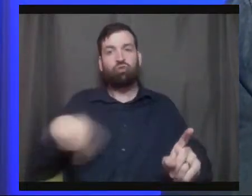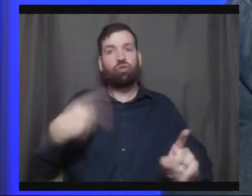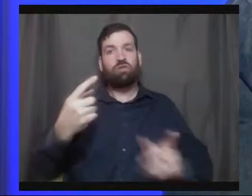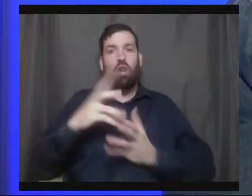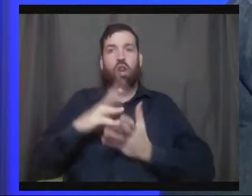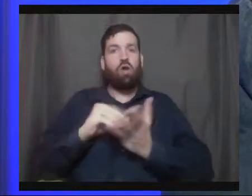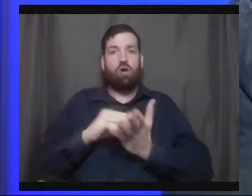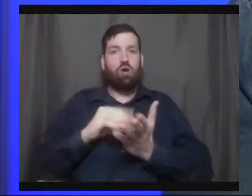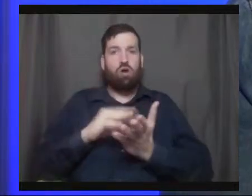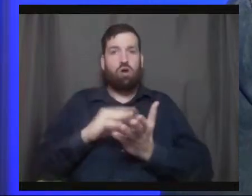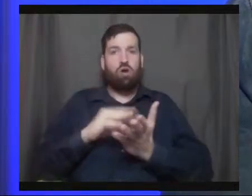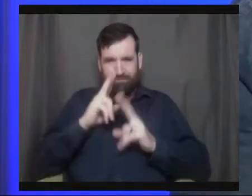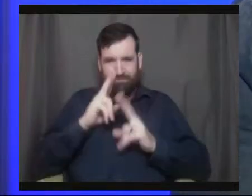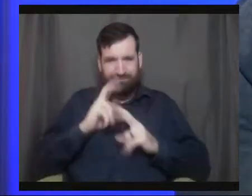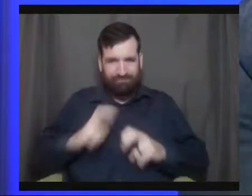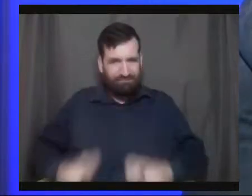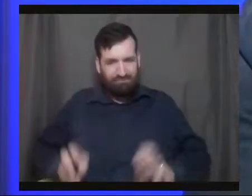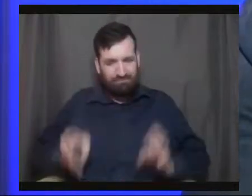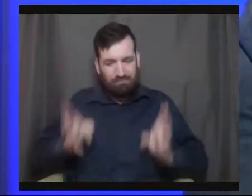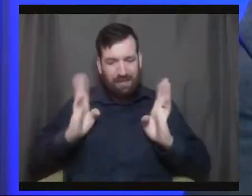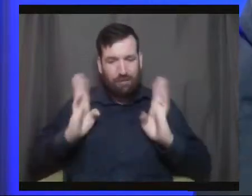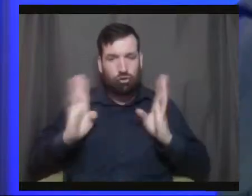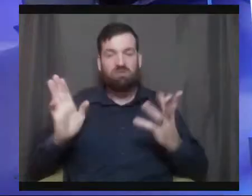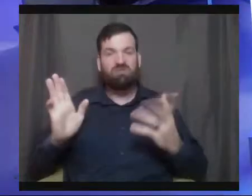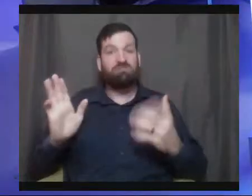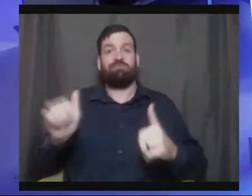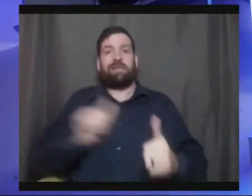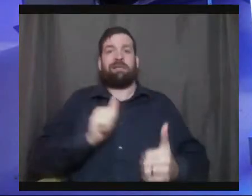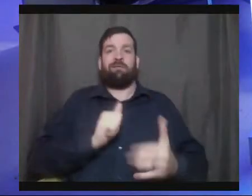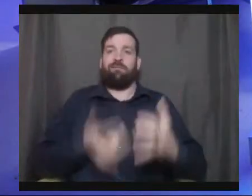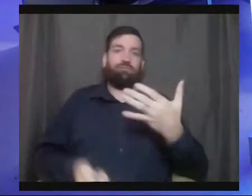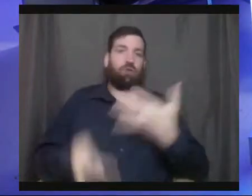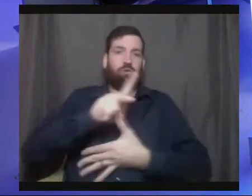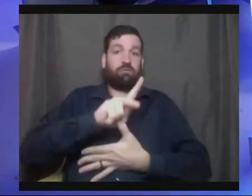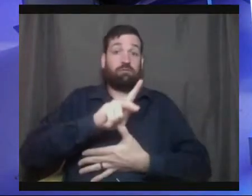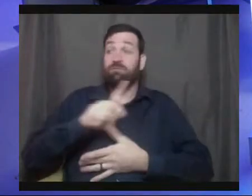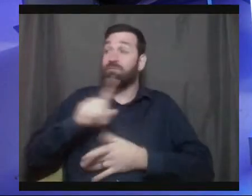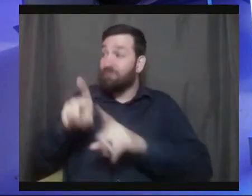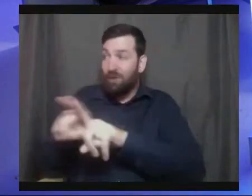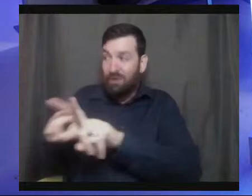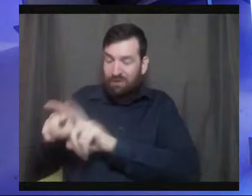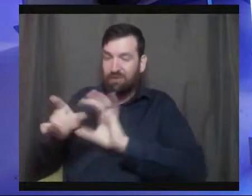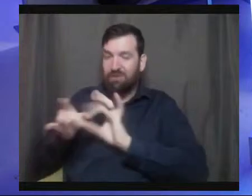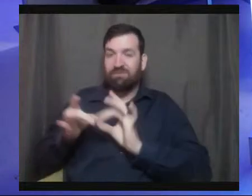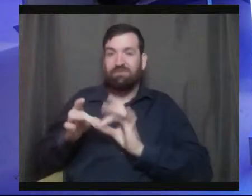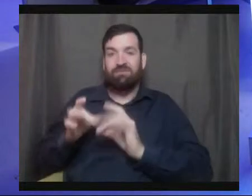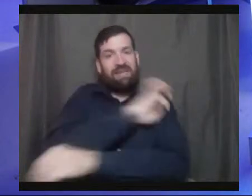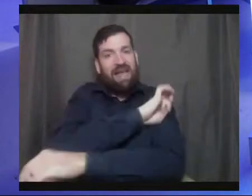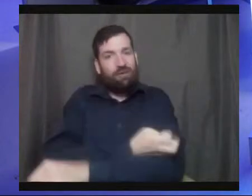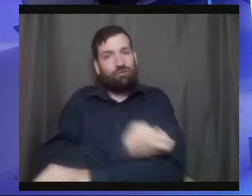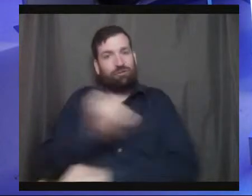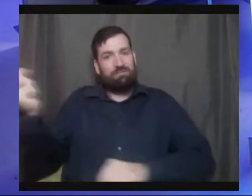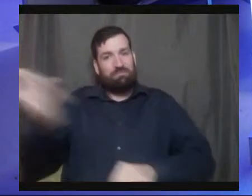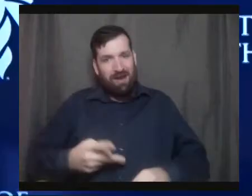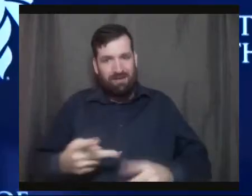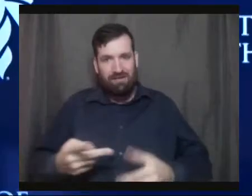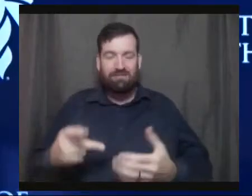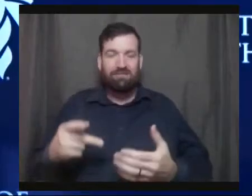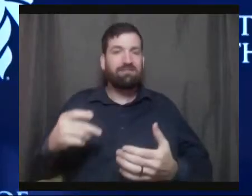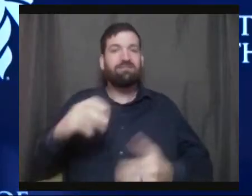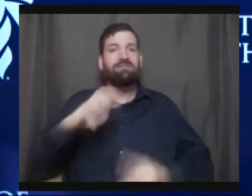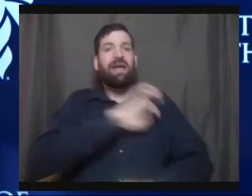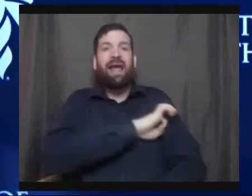yourself. You learn to put yourself first. Yeah, not to mention you get the energy back. You get energy to want to do